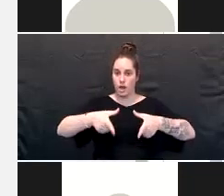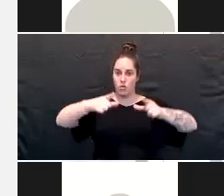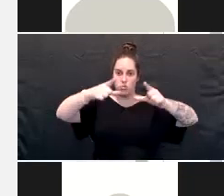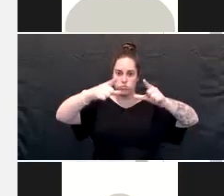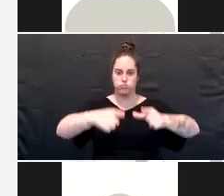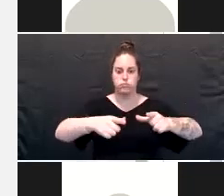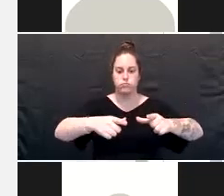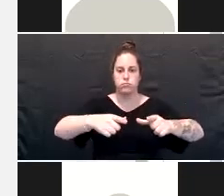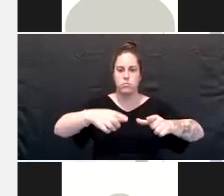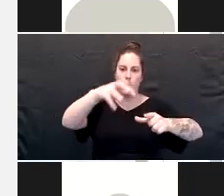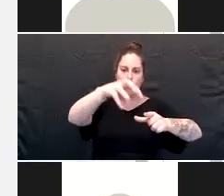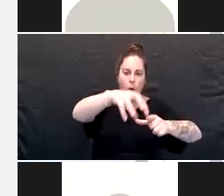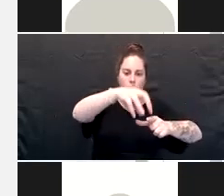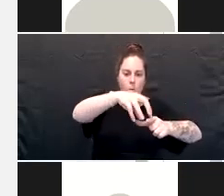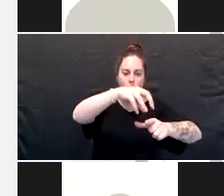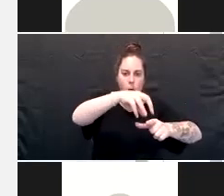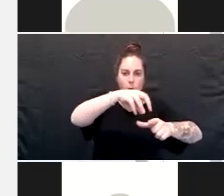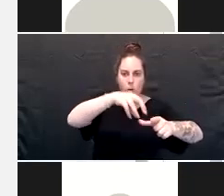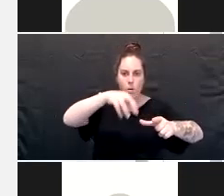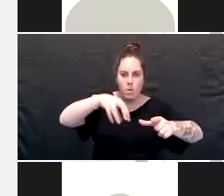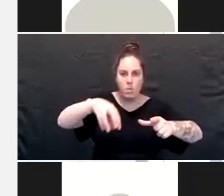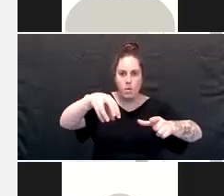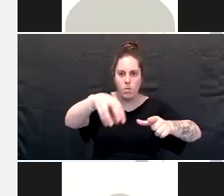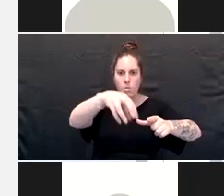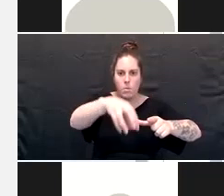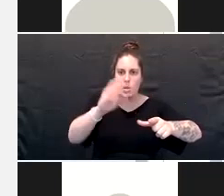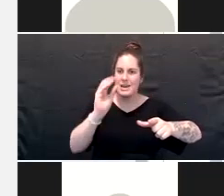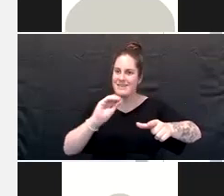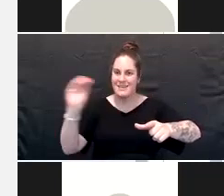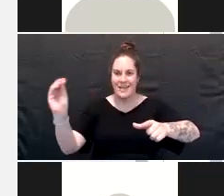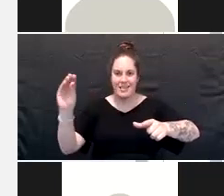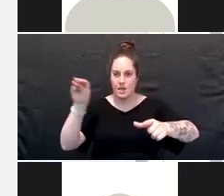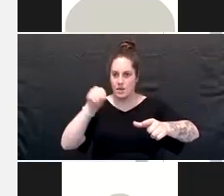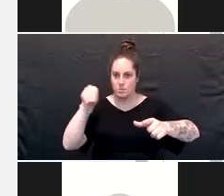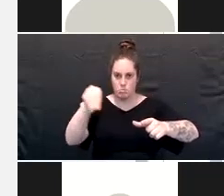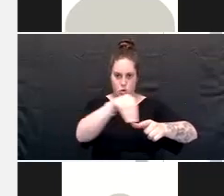it's stationary, nothing's moving, so nothing has momentum,